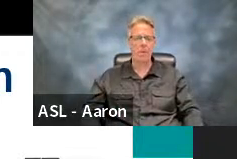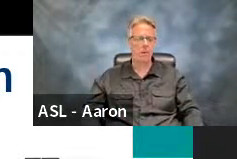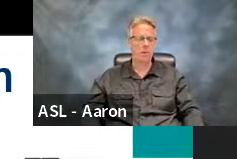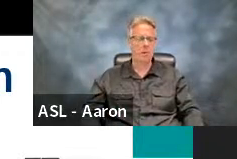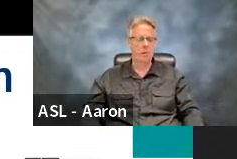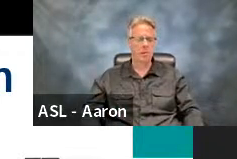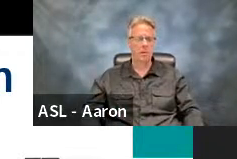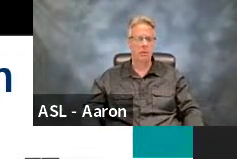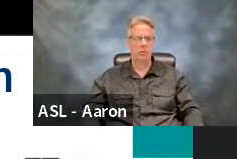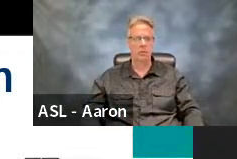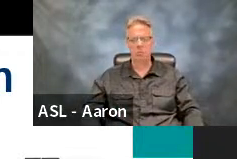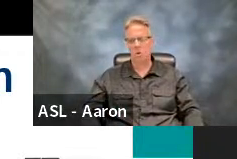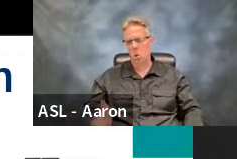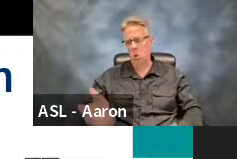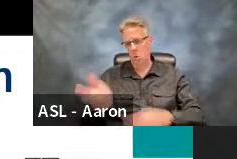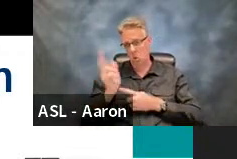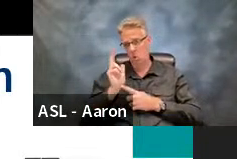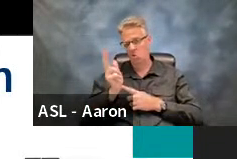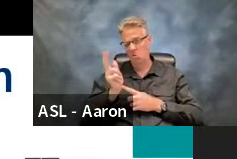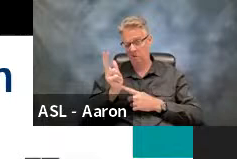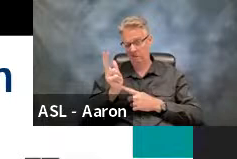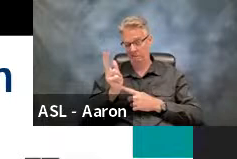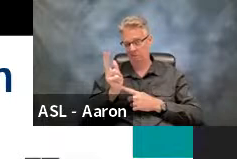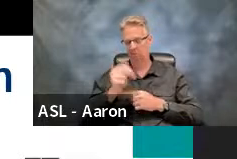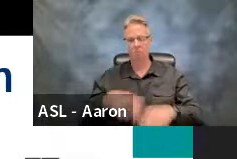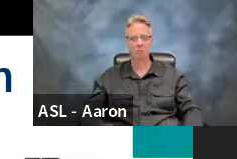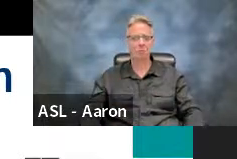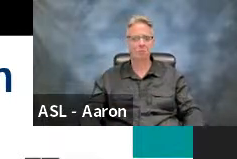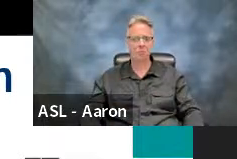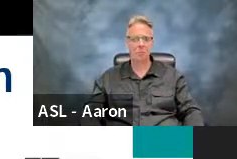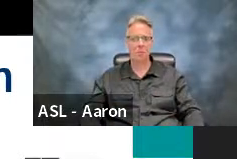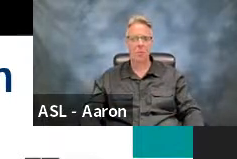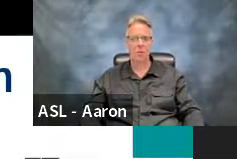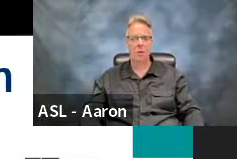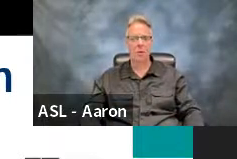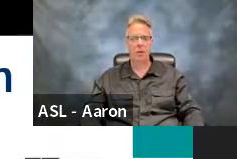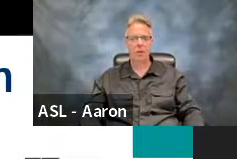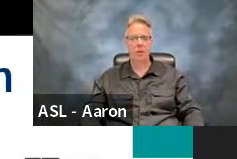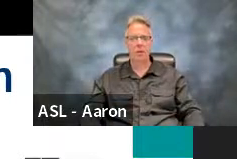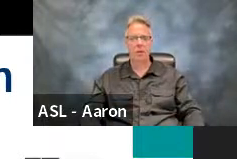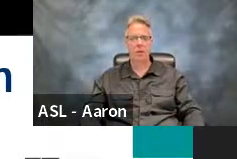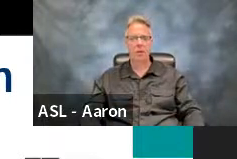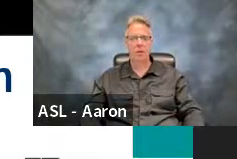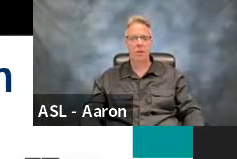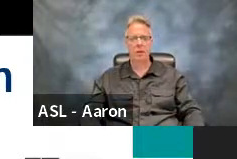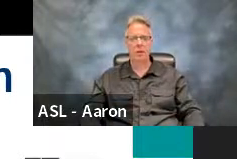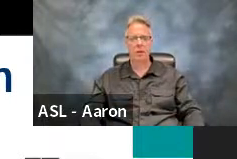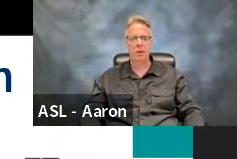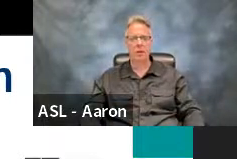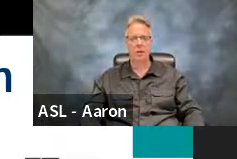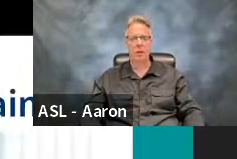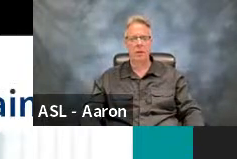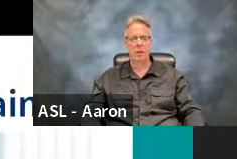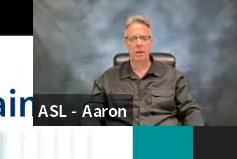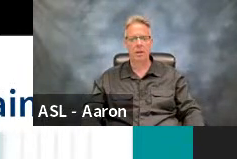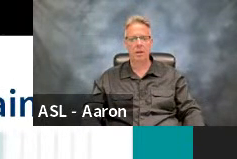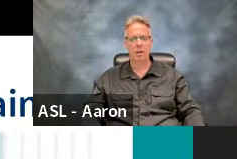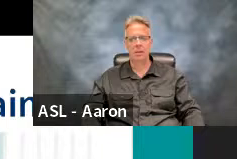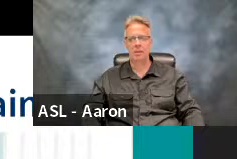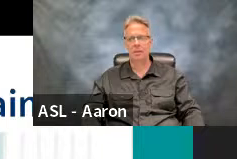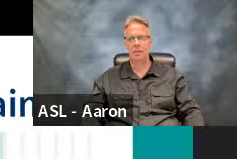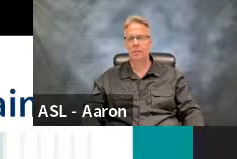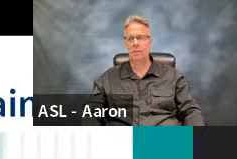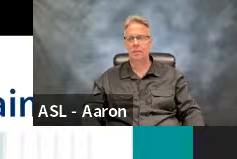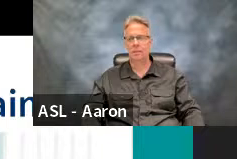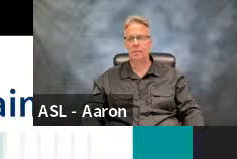All right, maybe about 3 more minutes and then we need to move on here. Schedule driver, Johnell. Go ahead to the next slide.